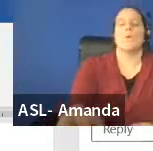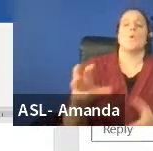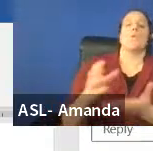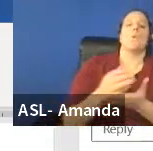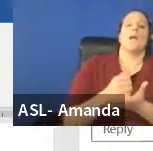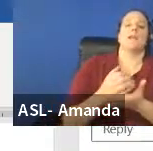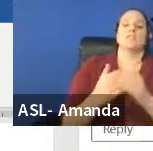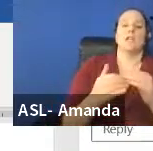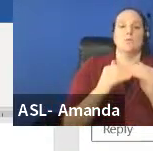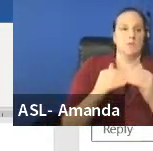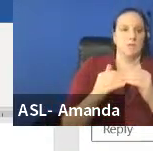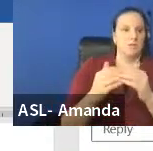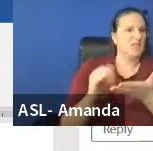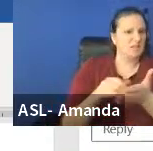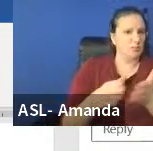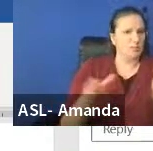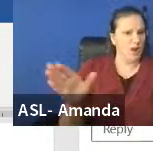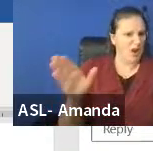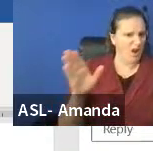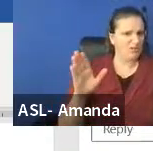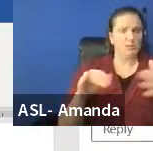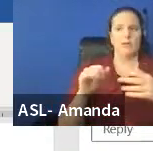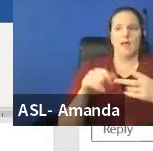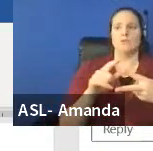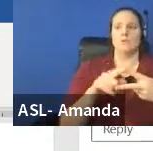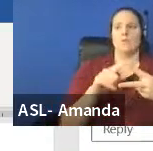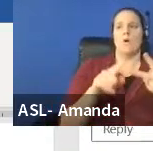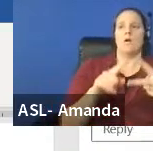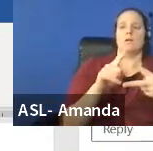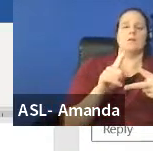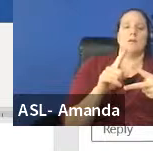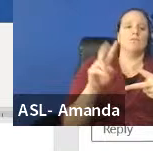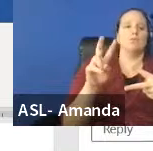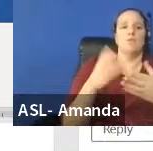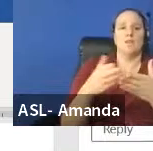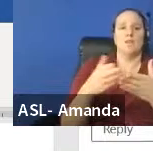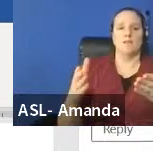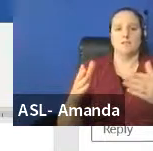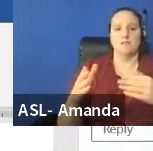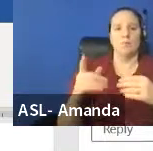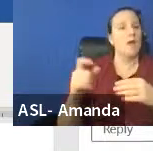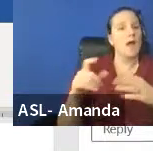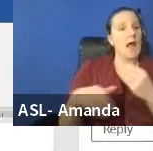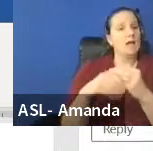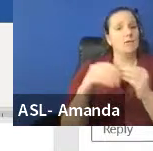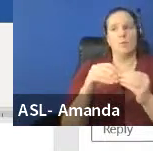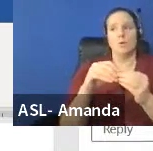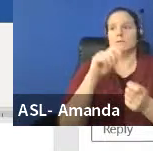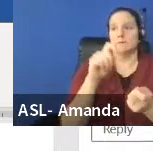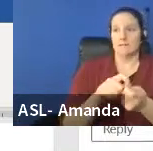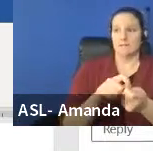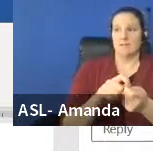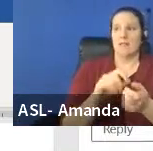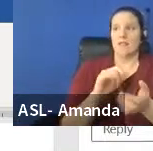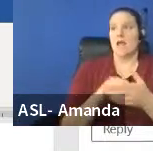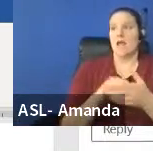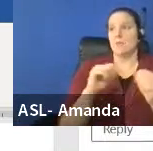So I think one of two things, we either need to add some more specifics that we